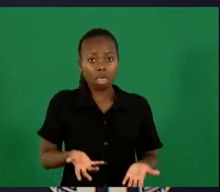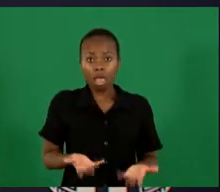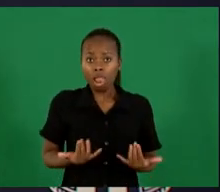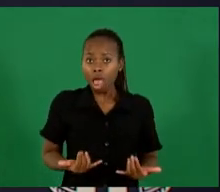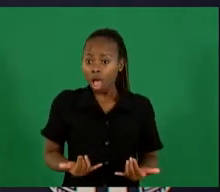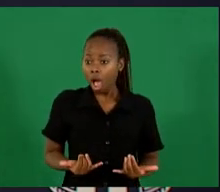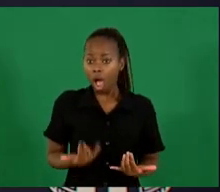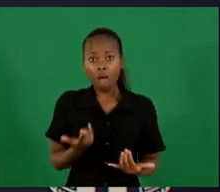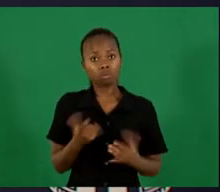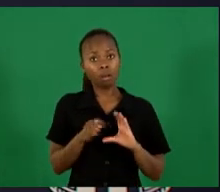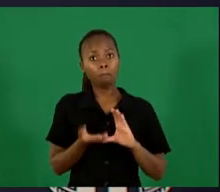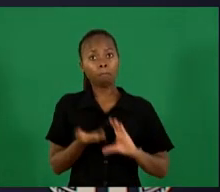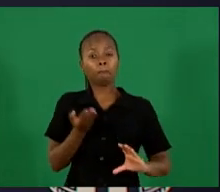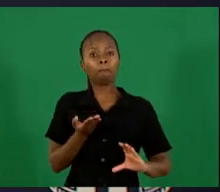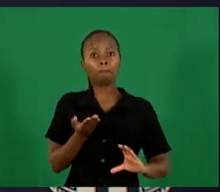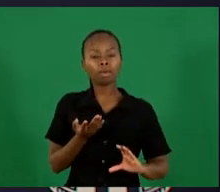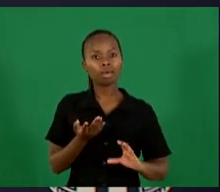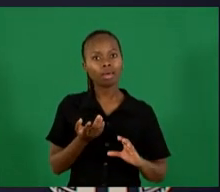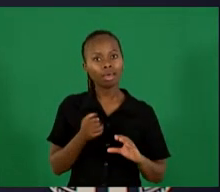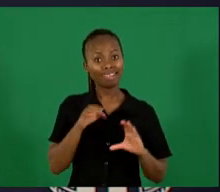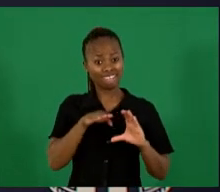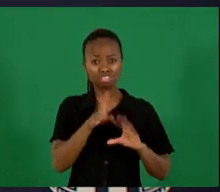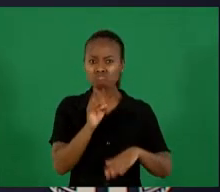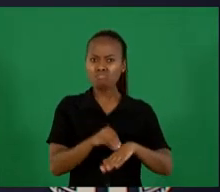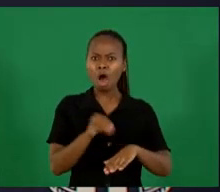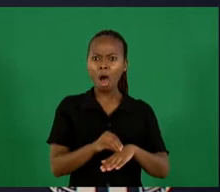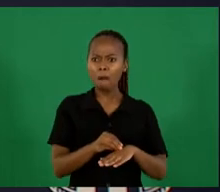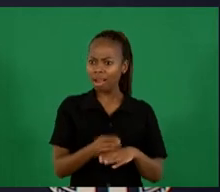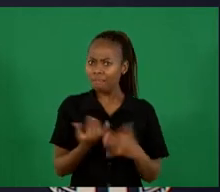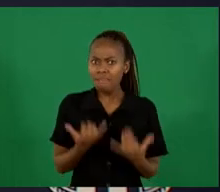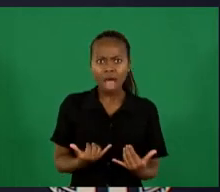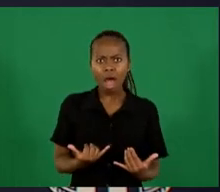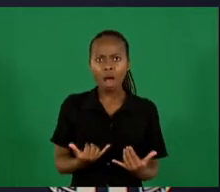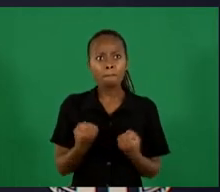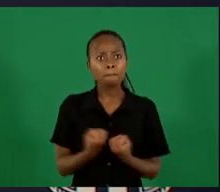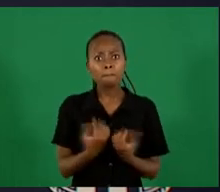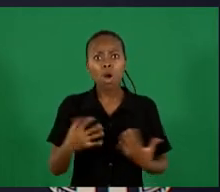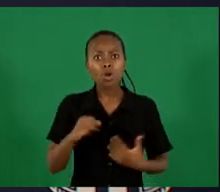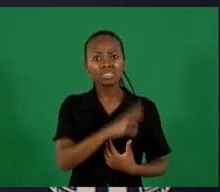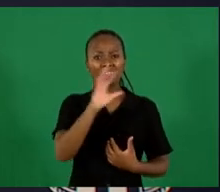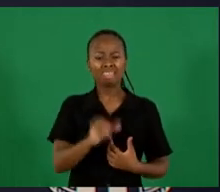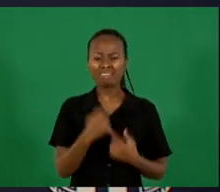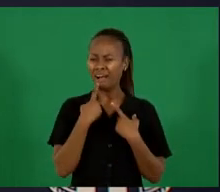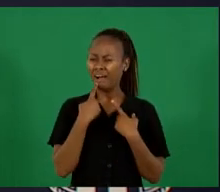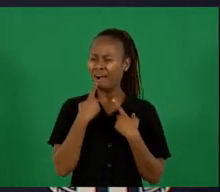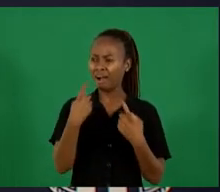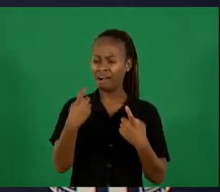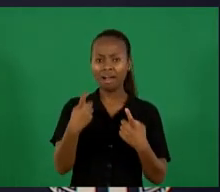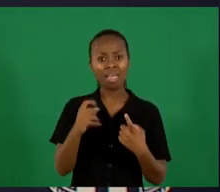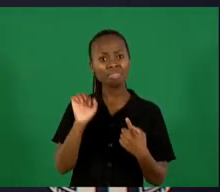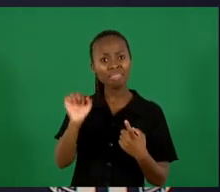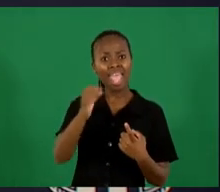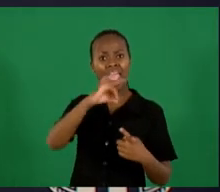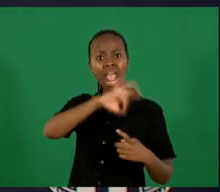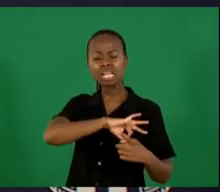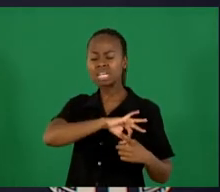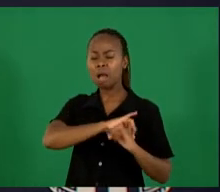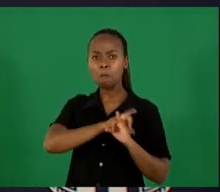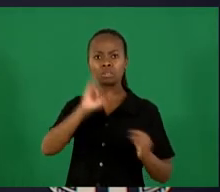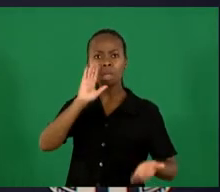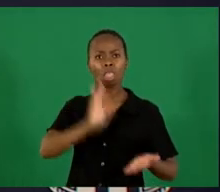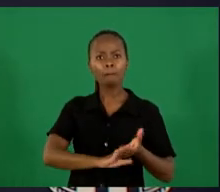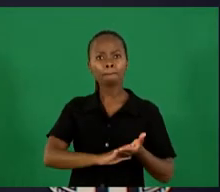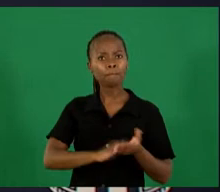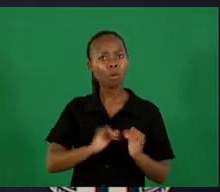South Africans have expressed discomfort with the fact that inflation is eating into their incomes.